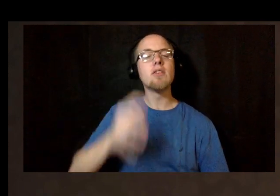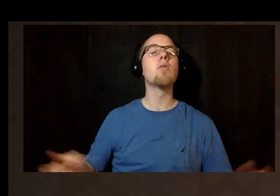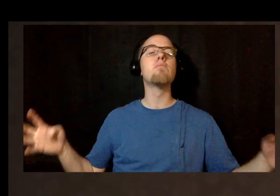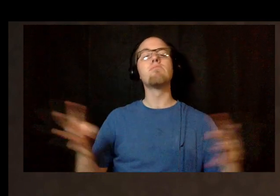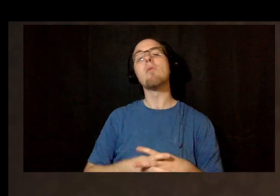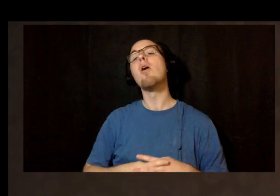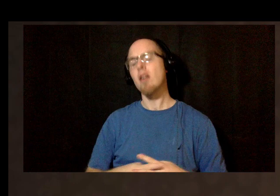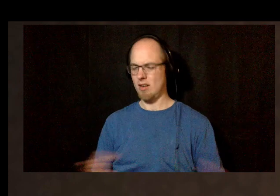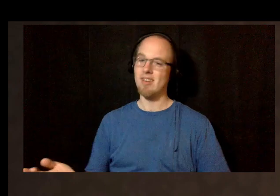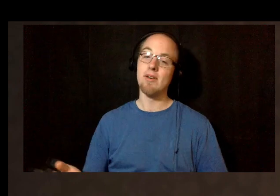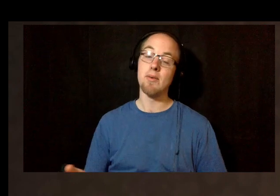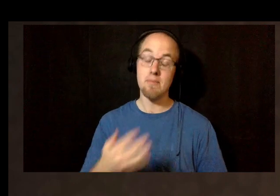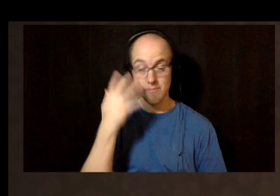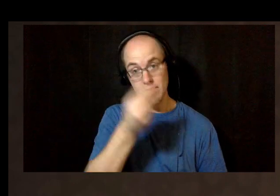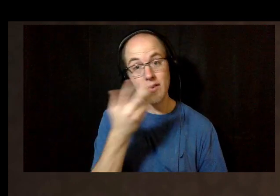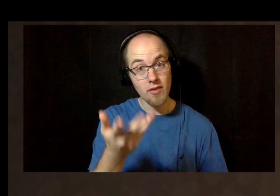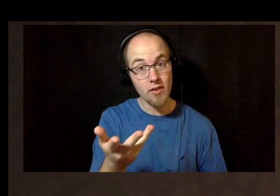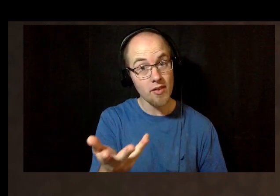enchanting.